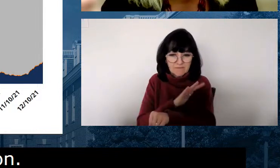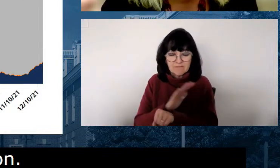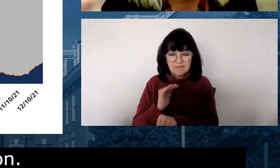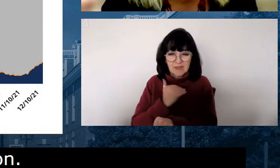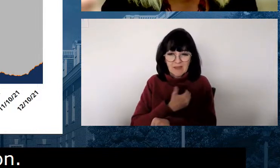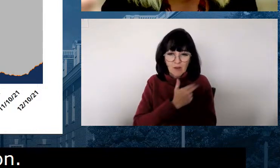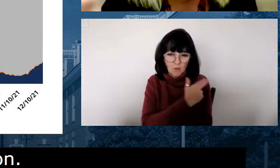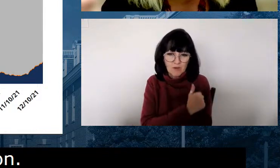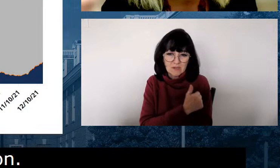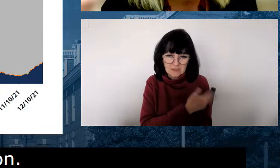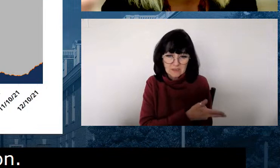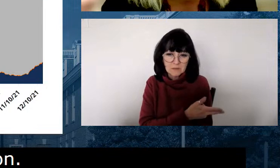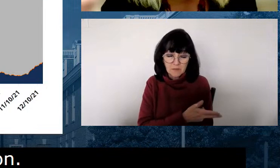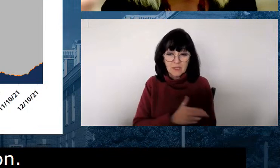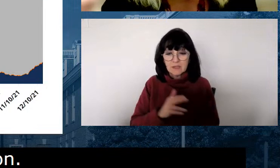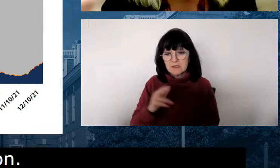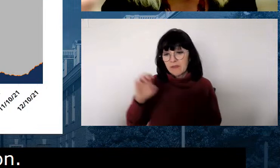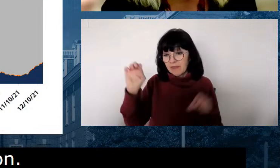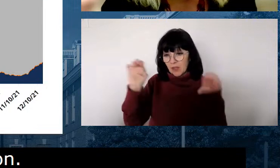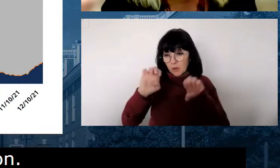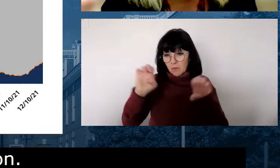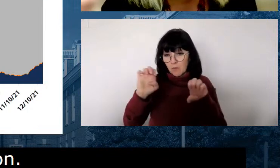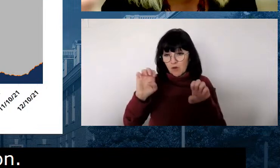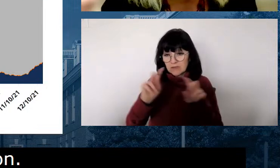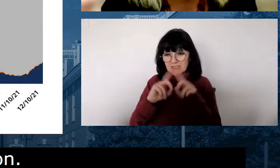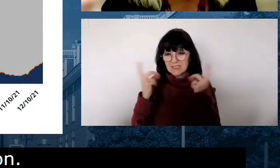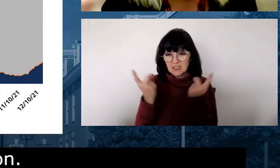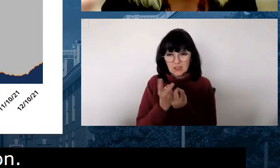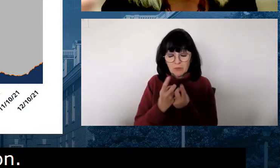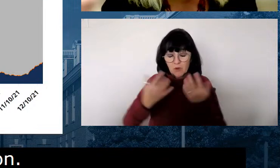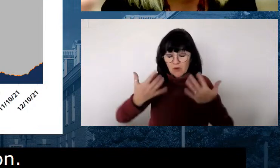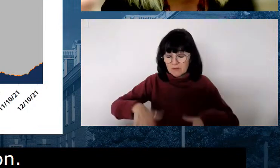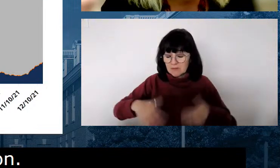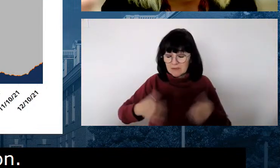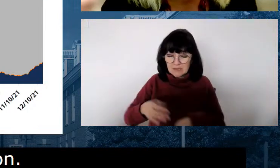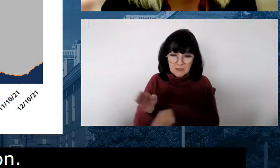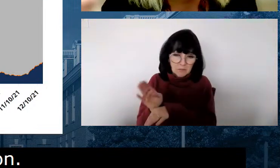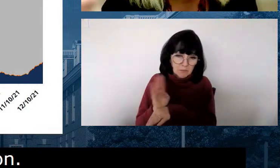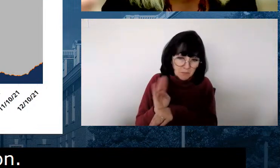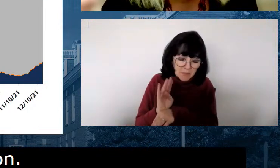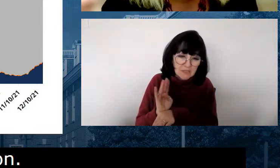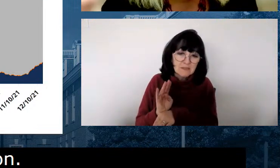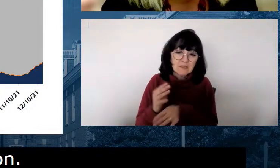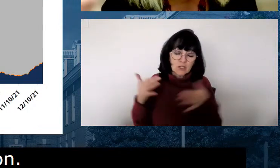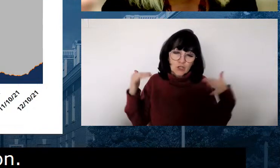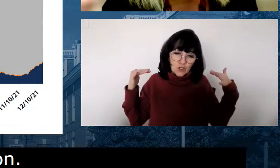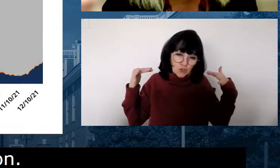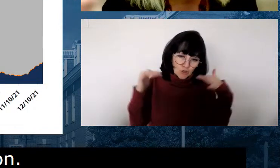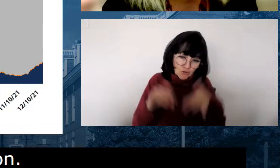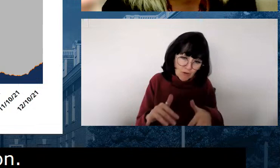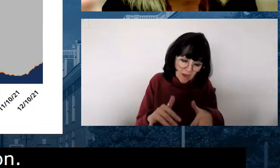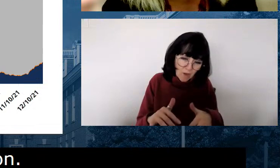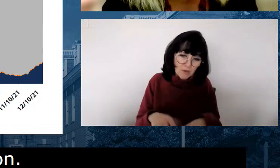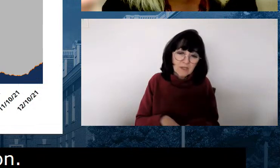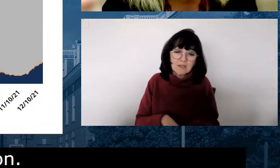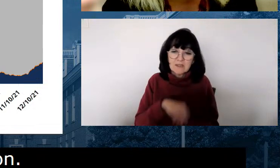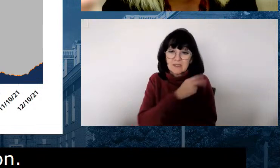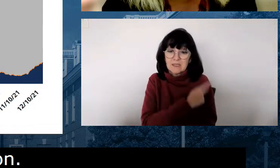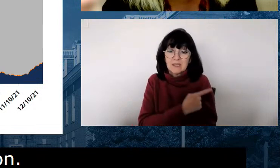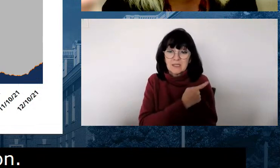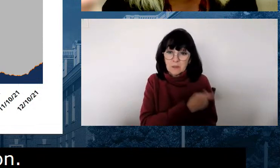hospitals. Our emergency departments are incredibly busy. They are very crowded. Patients are